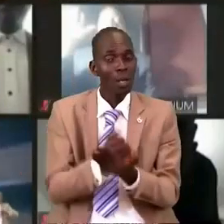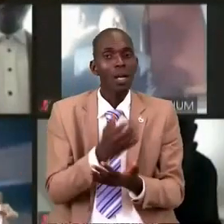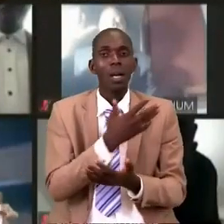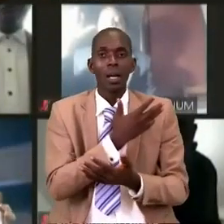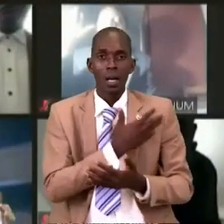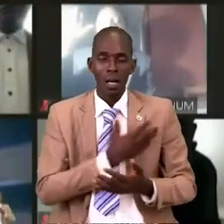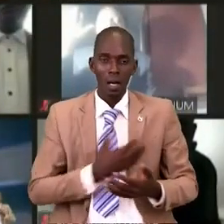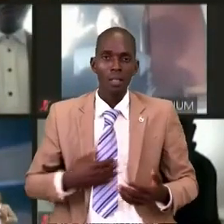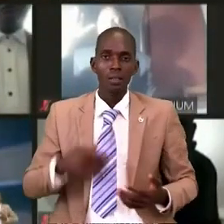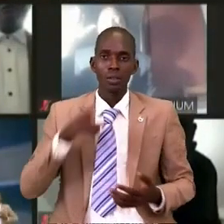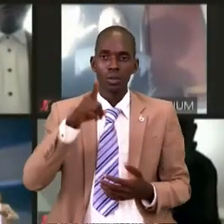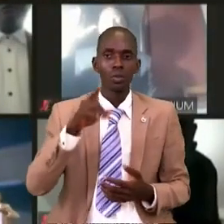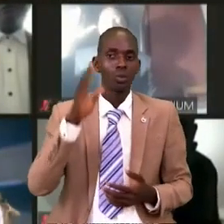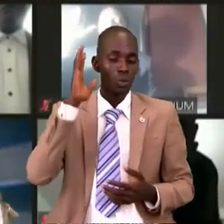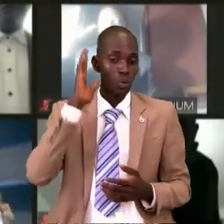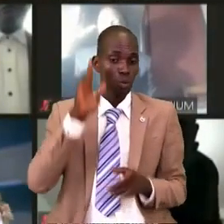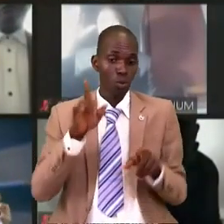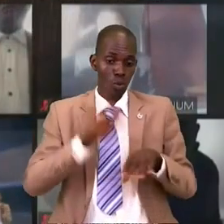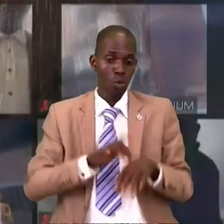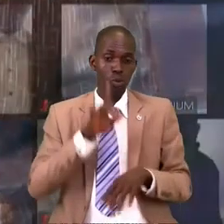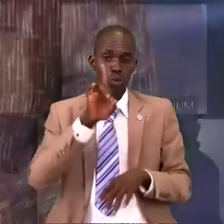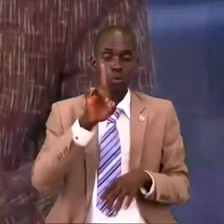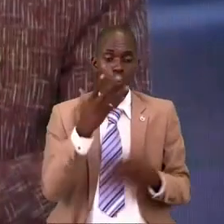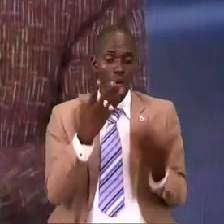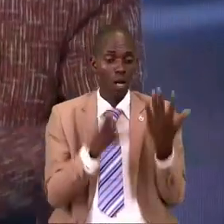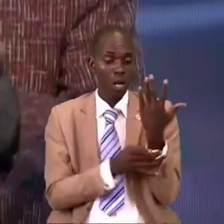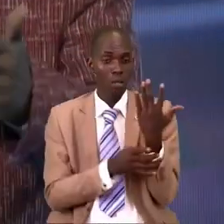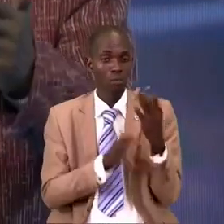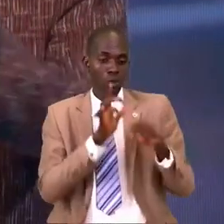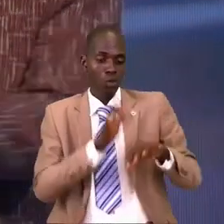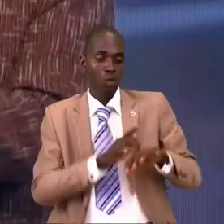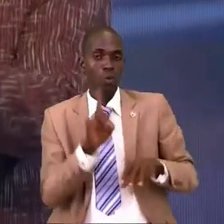You welcome miracle tonight.